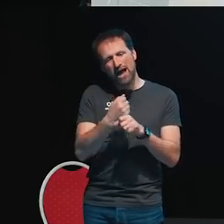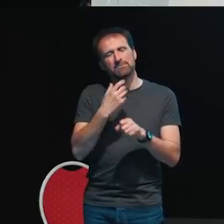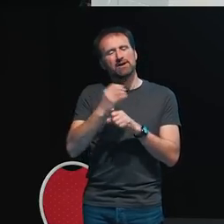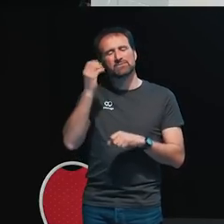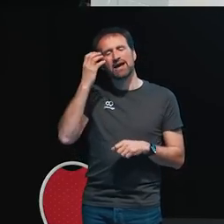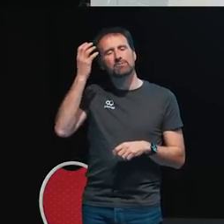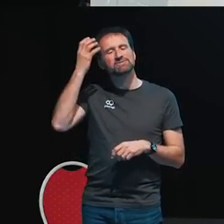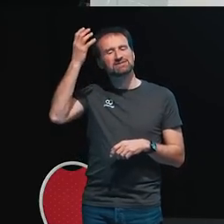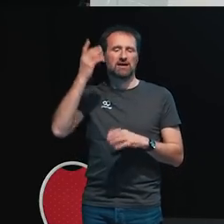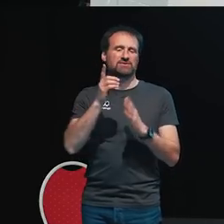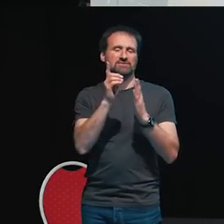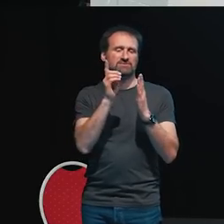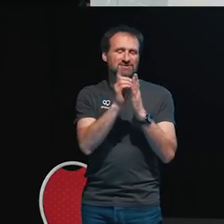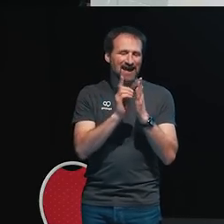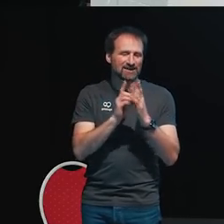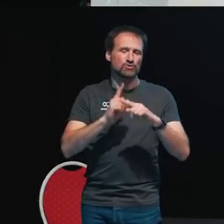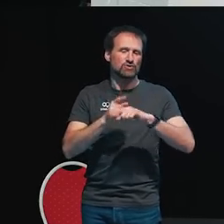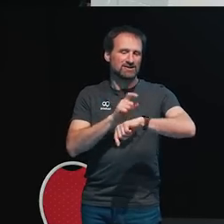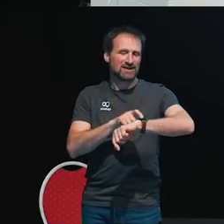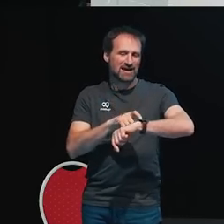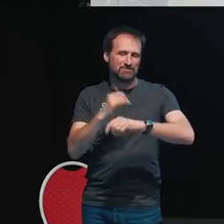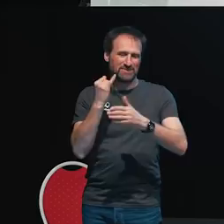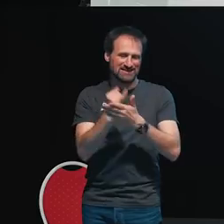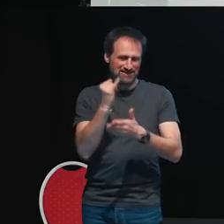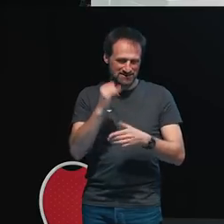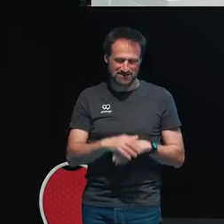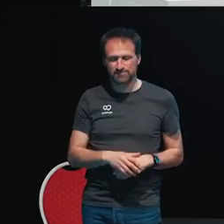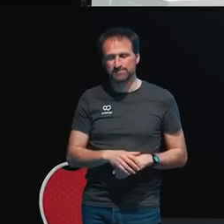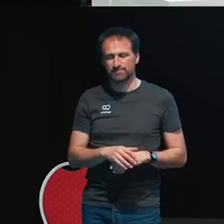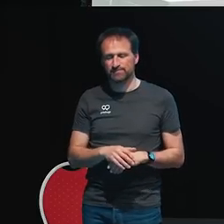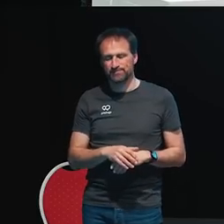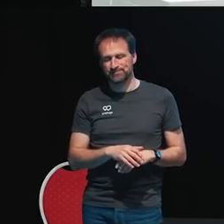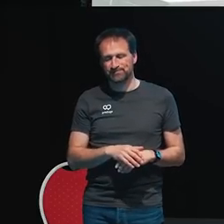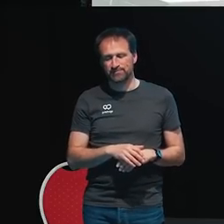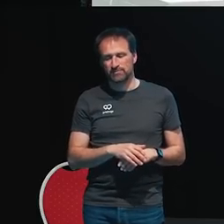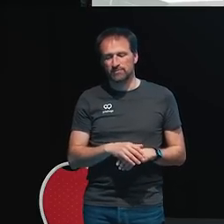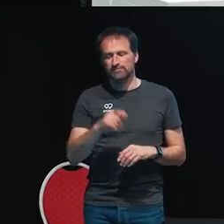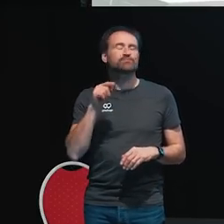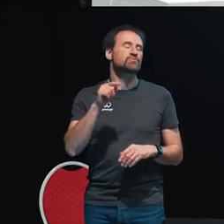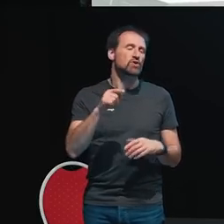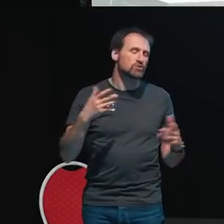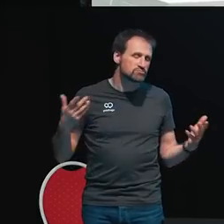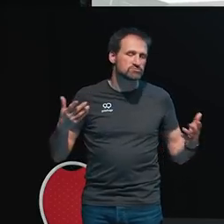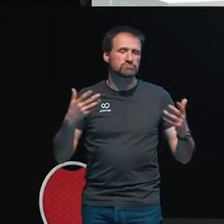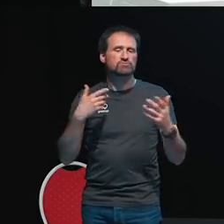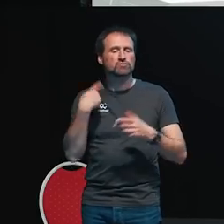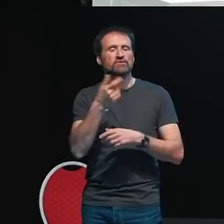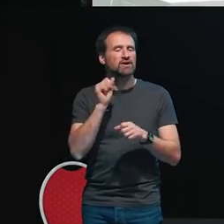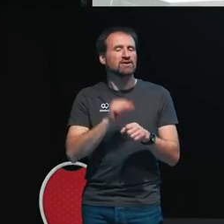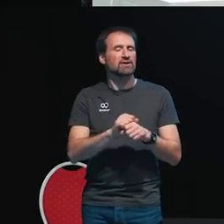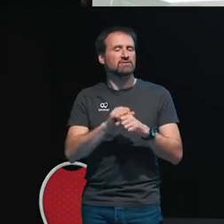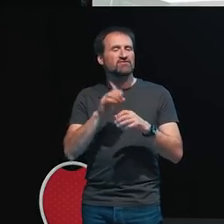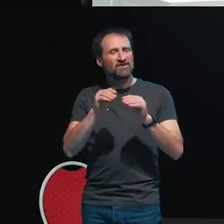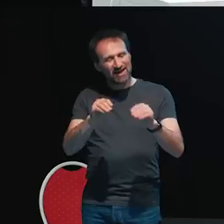time instance or date time, and then we use it relative